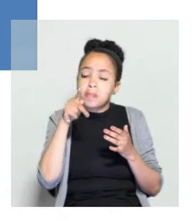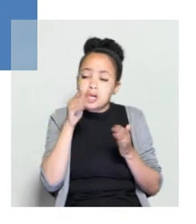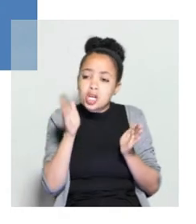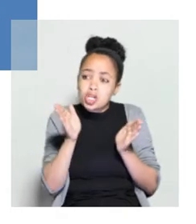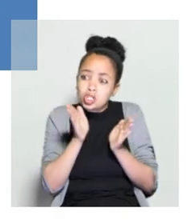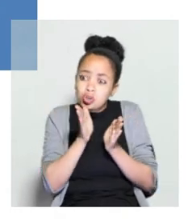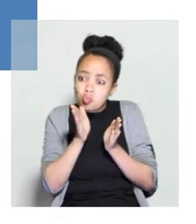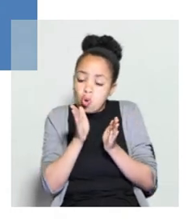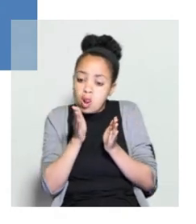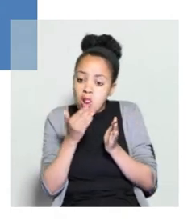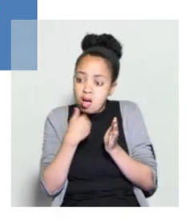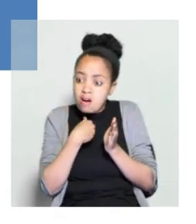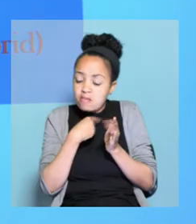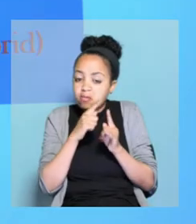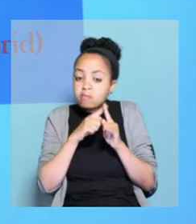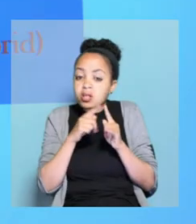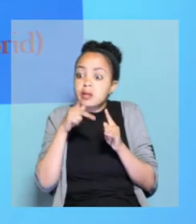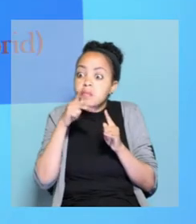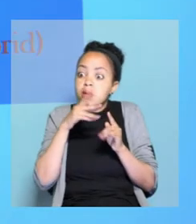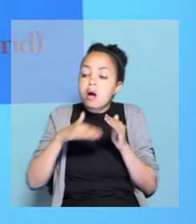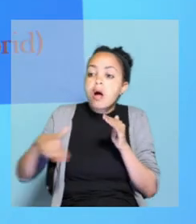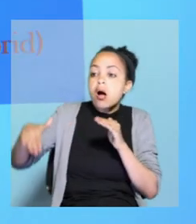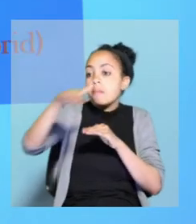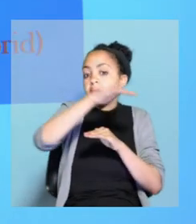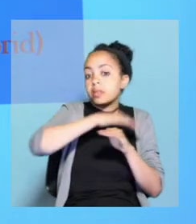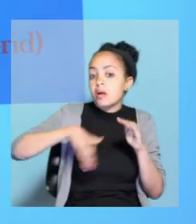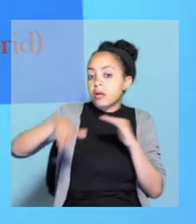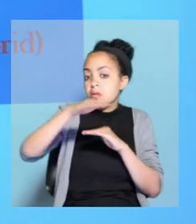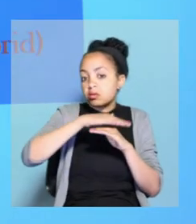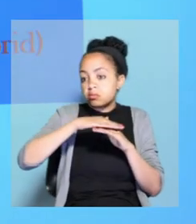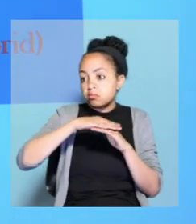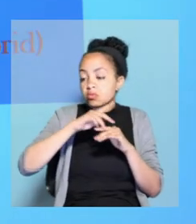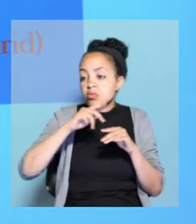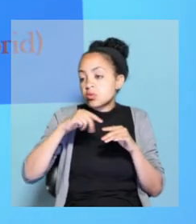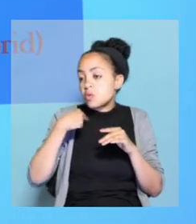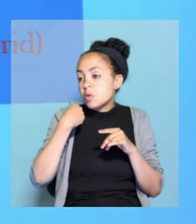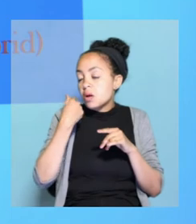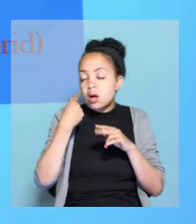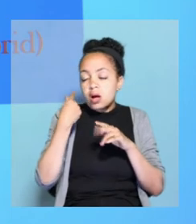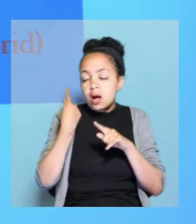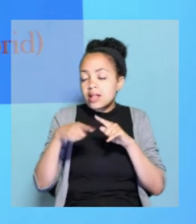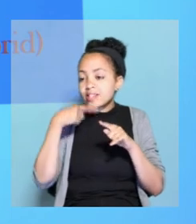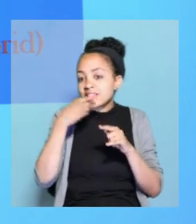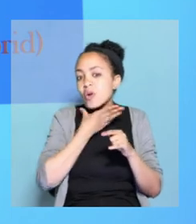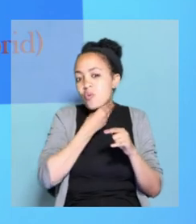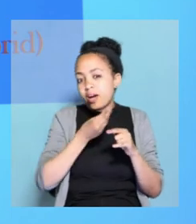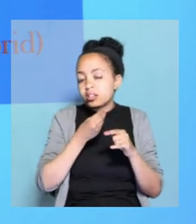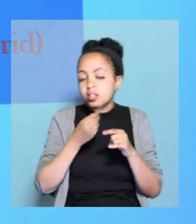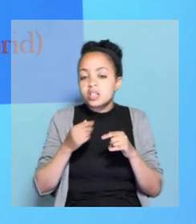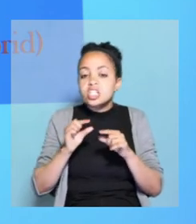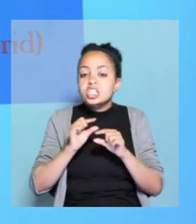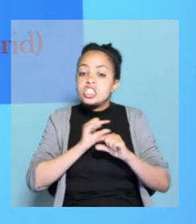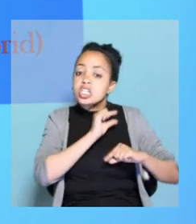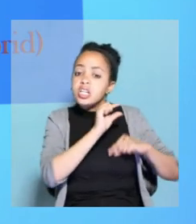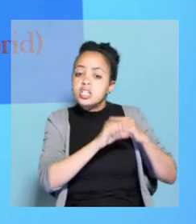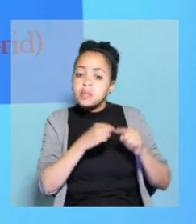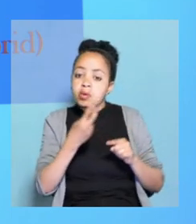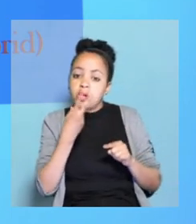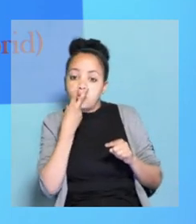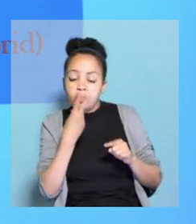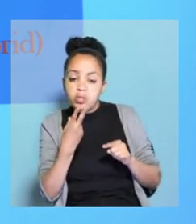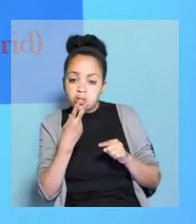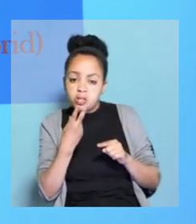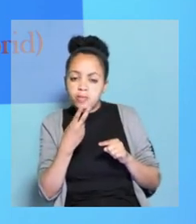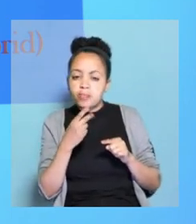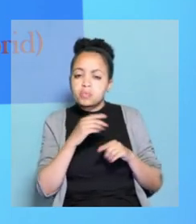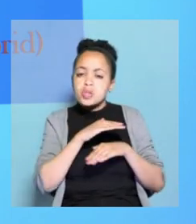become masked by P capital. Genotypically, we can describe about genetic composition of this one.